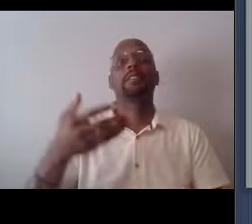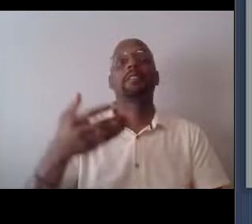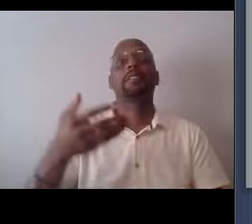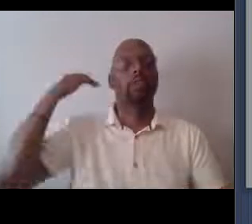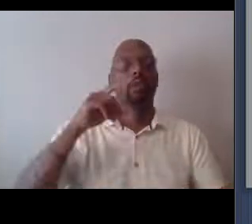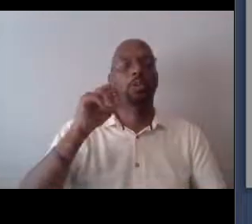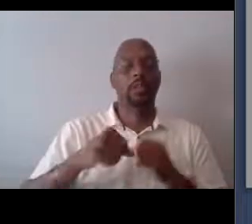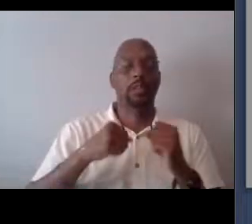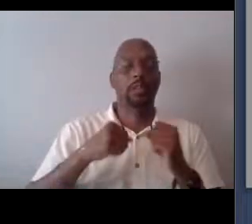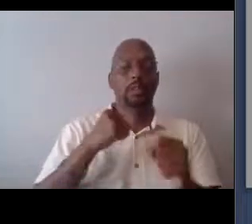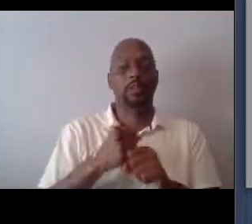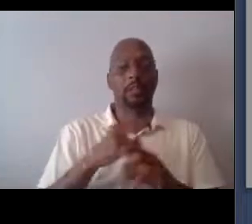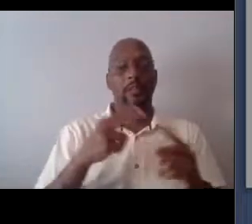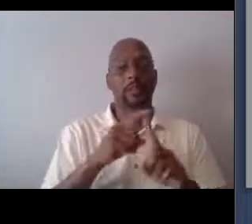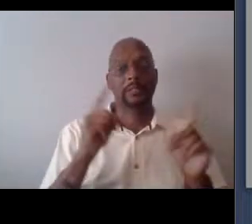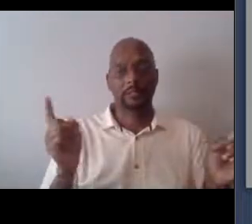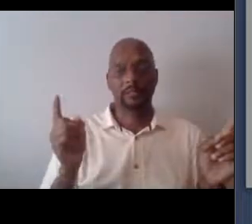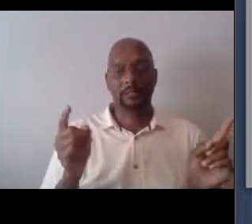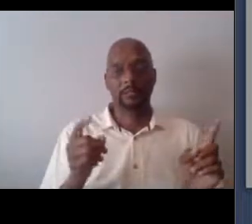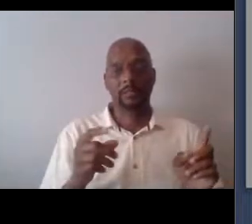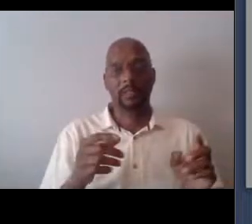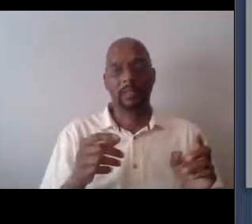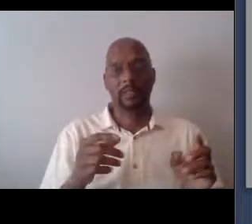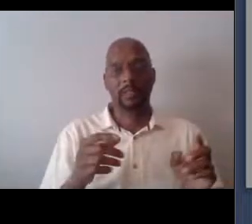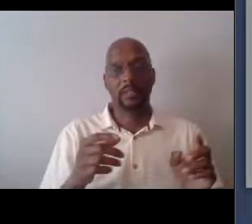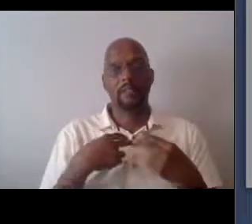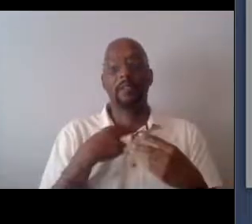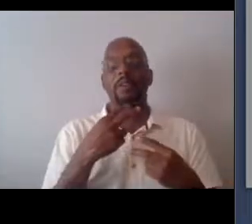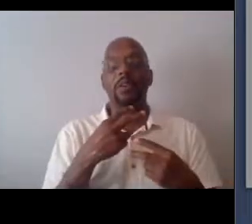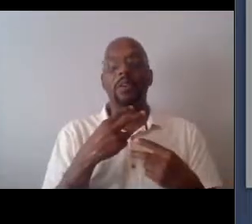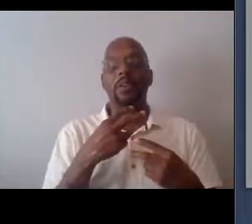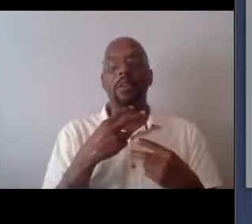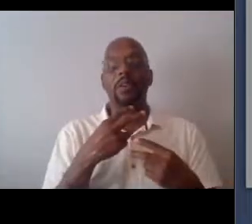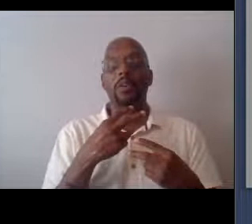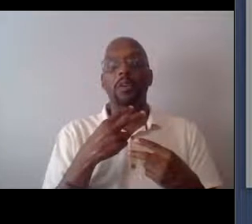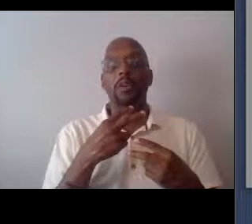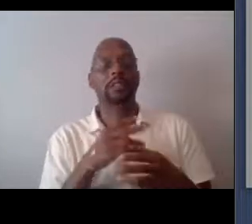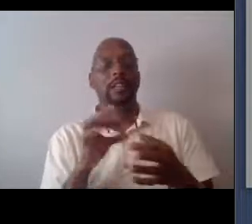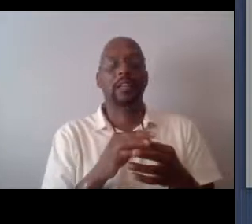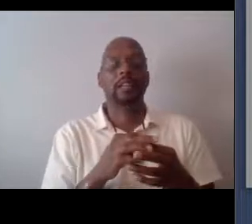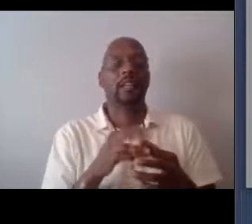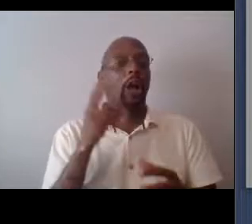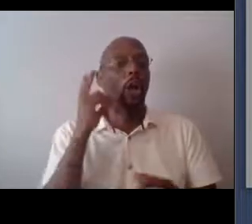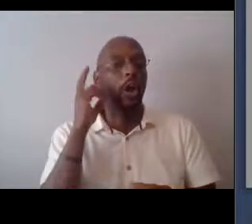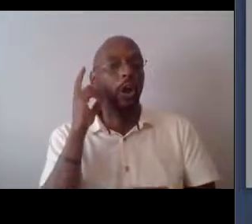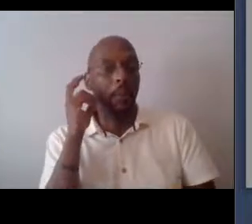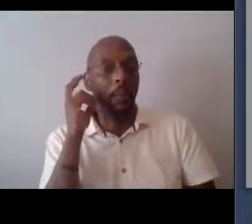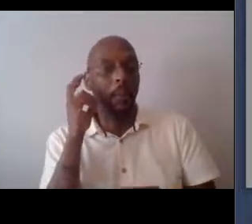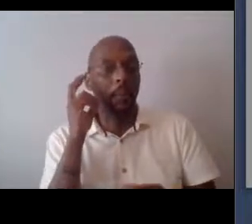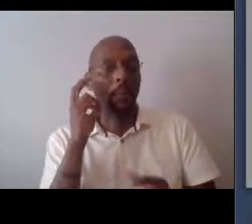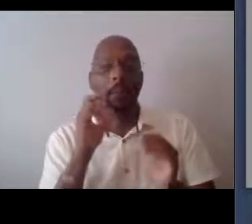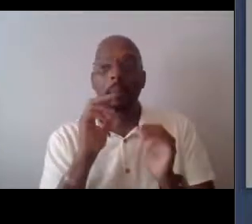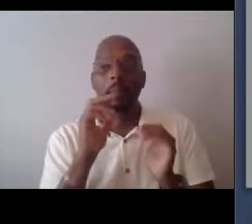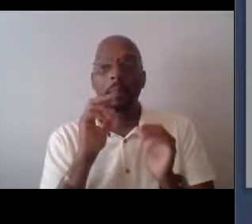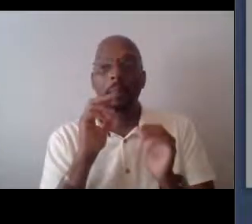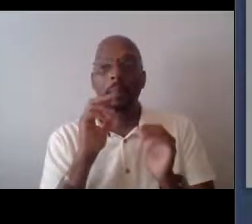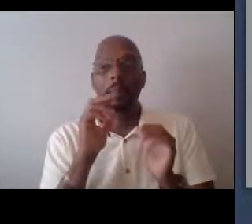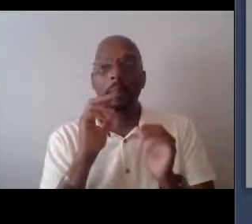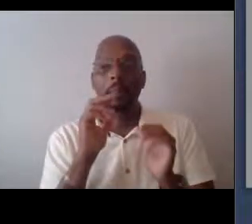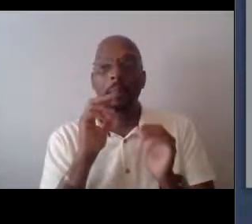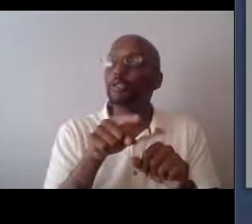so having to have those voices, and if we're unable to have those voices, how can, and you mentioned the Sequoia